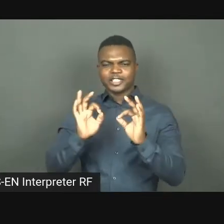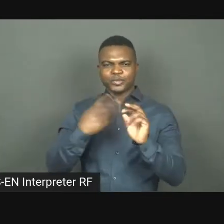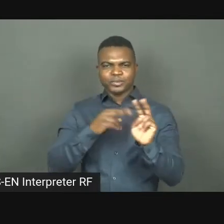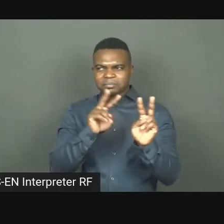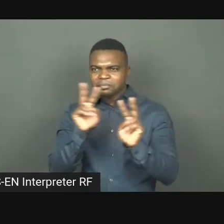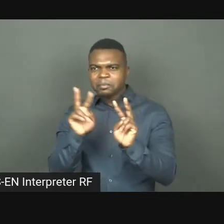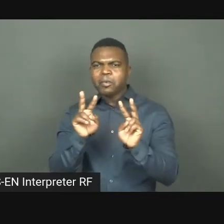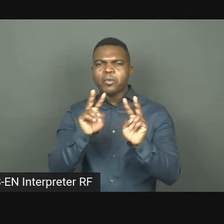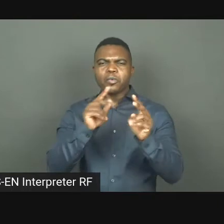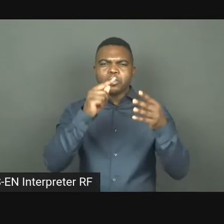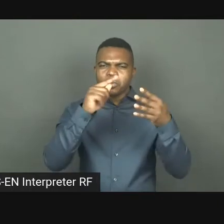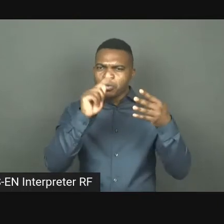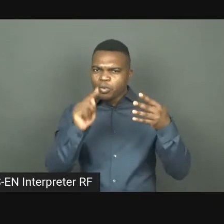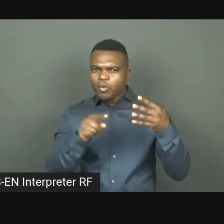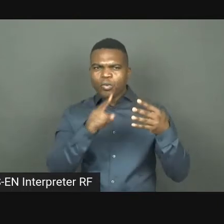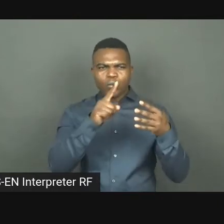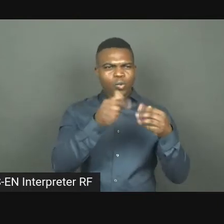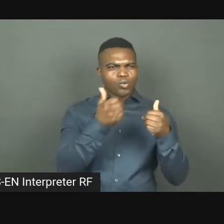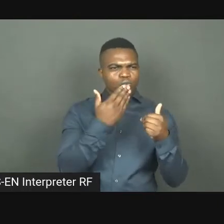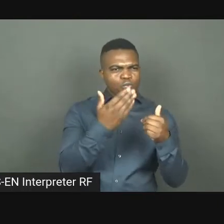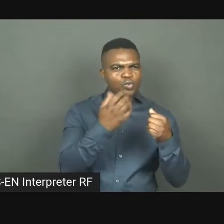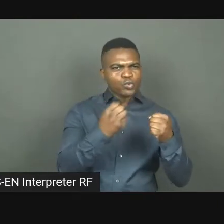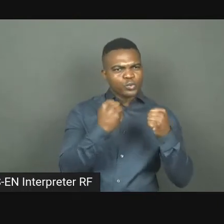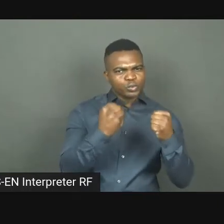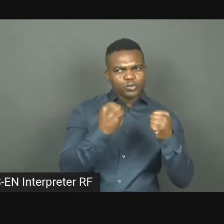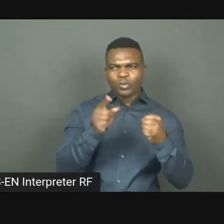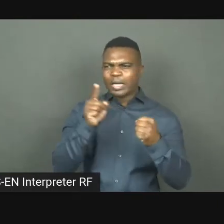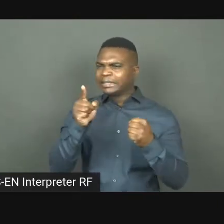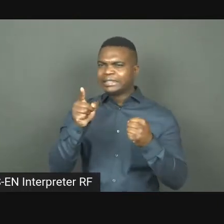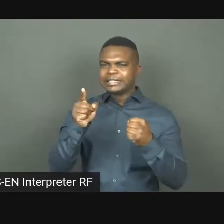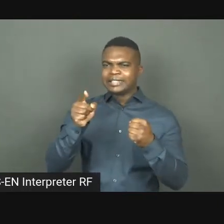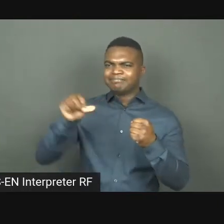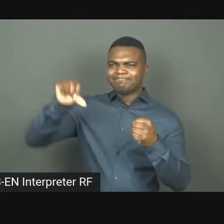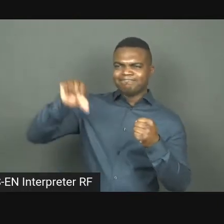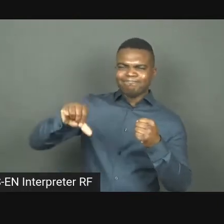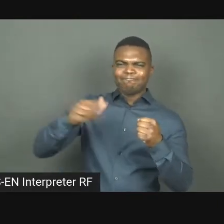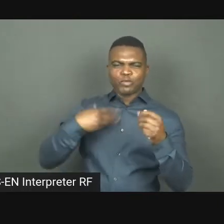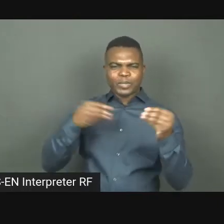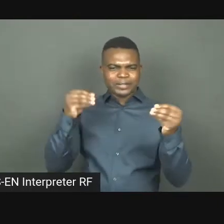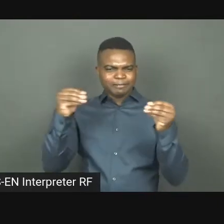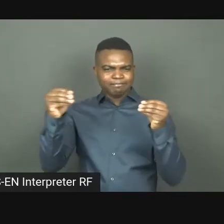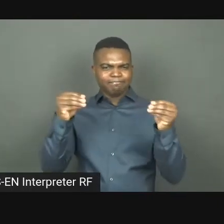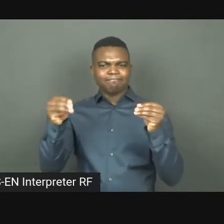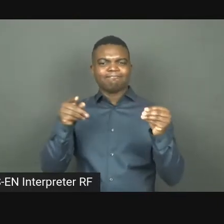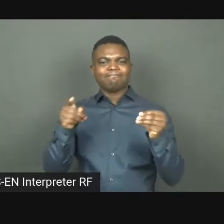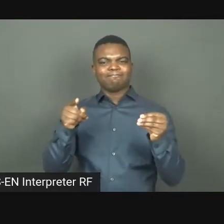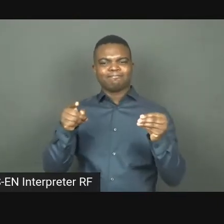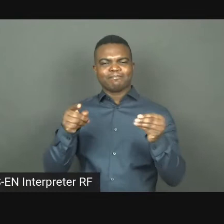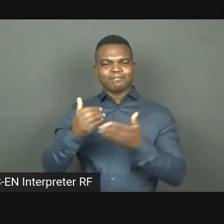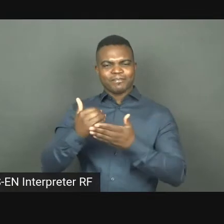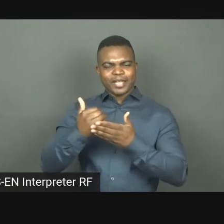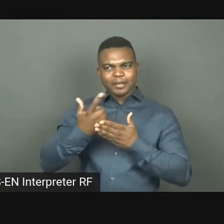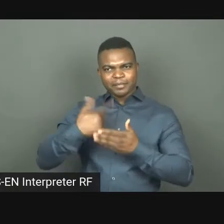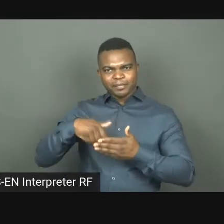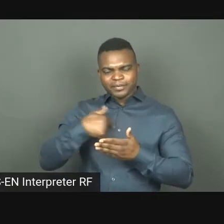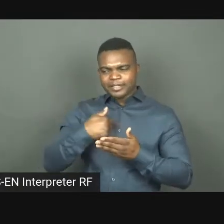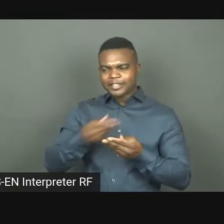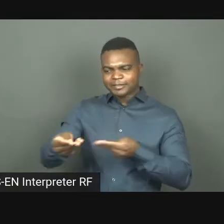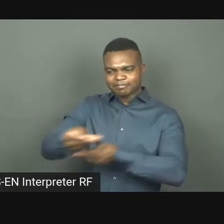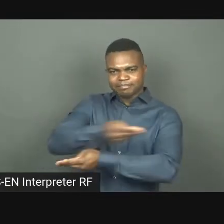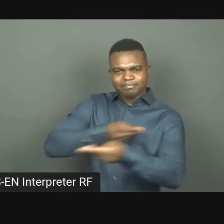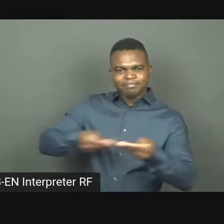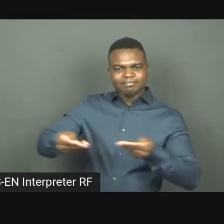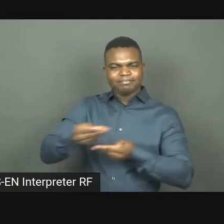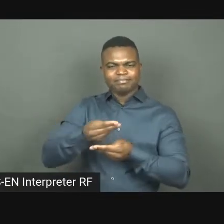replicated, and we've created new tools to help ensure feedback is listened to and acted upon. Yes, we've still a way to go, but we